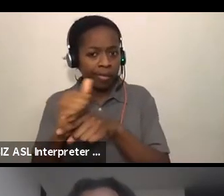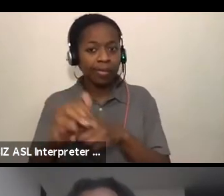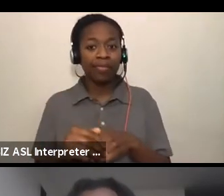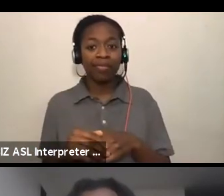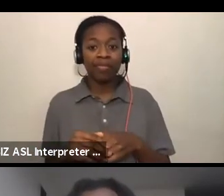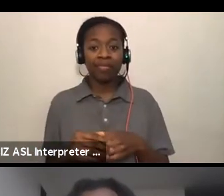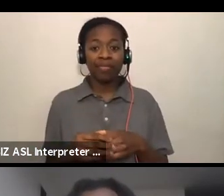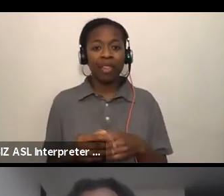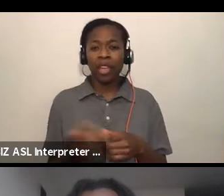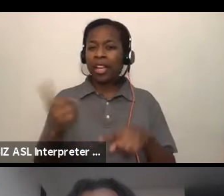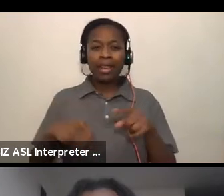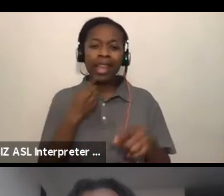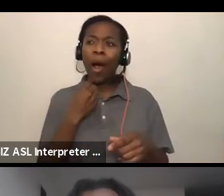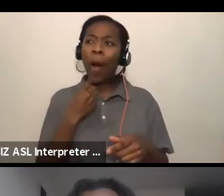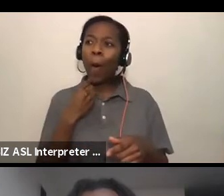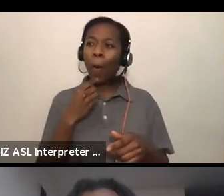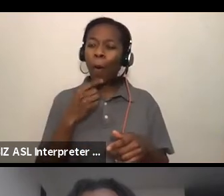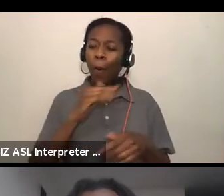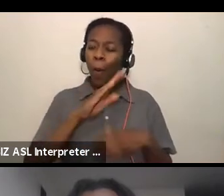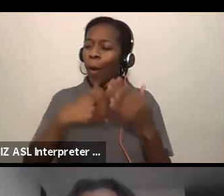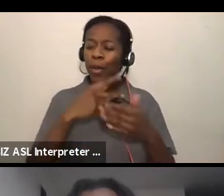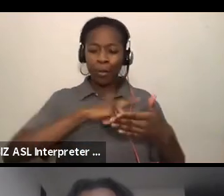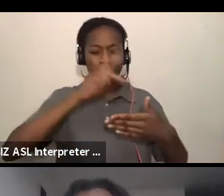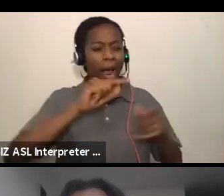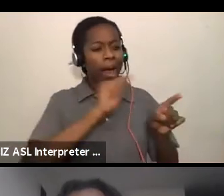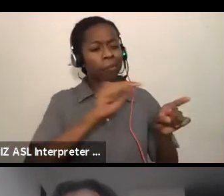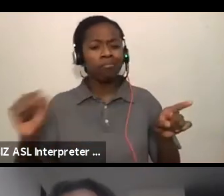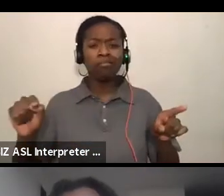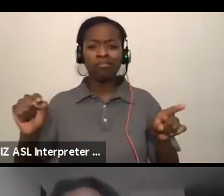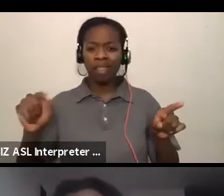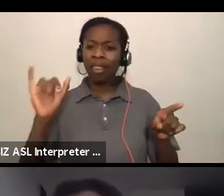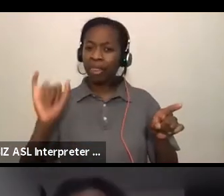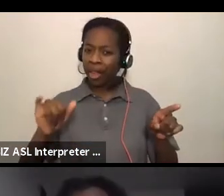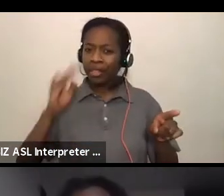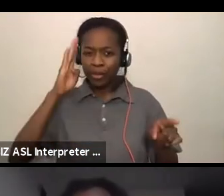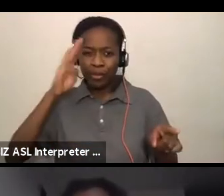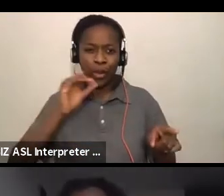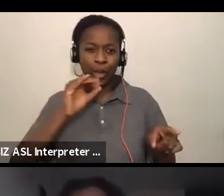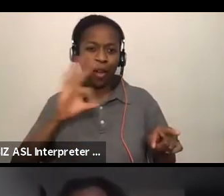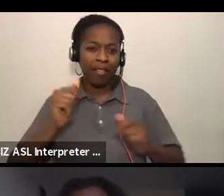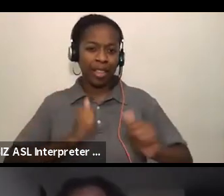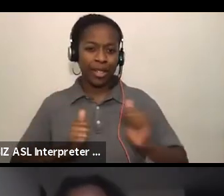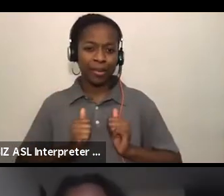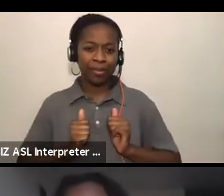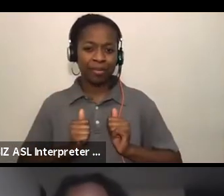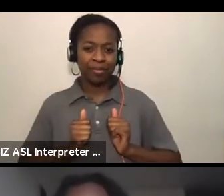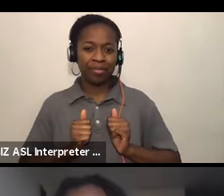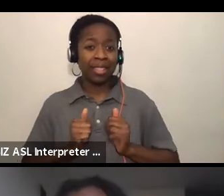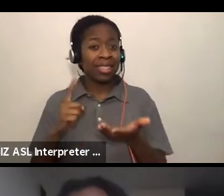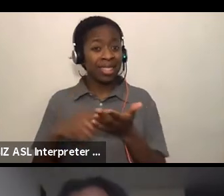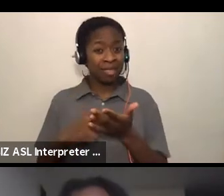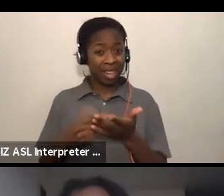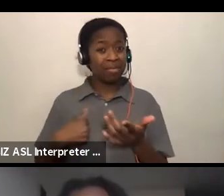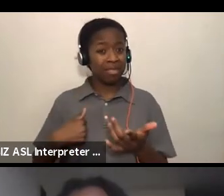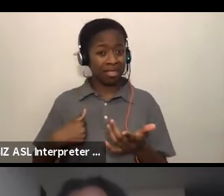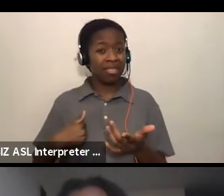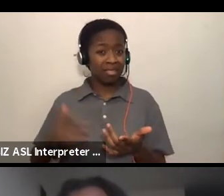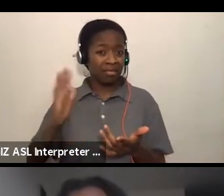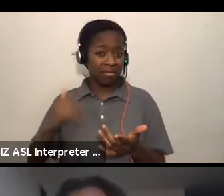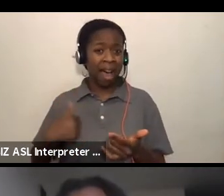are the future of theater, like you see it even in auditioning for programs. At Unifieds, there were times I felt like meat for